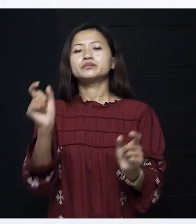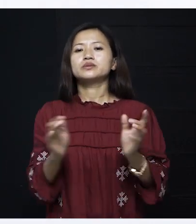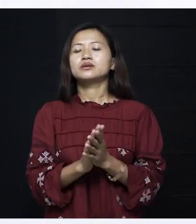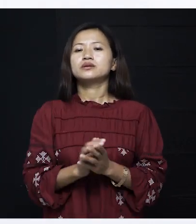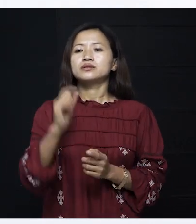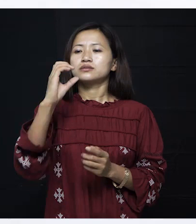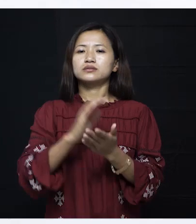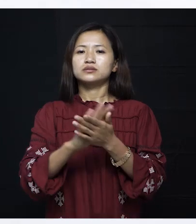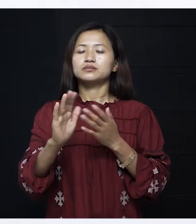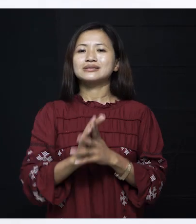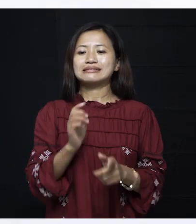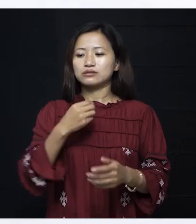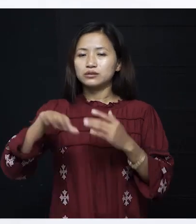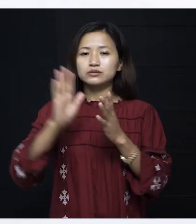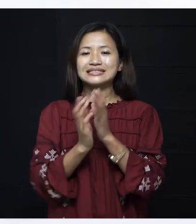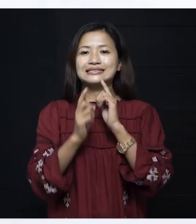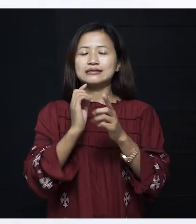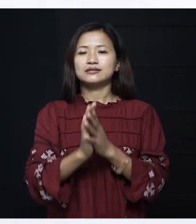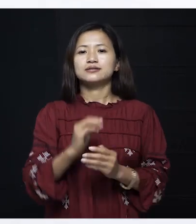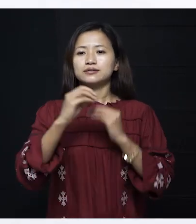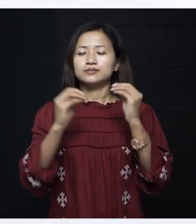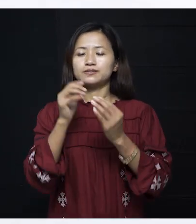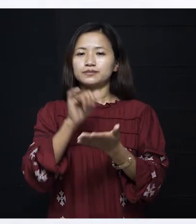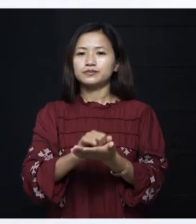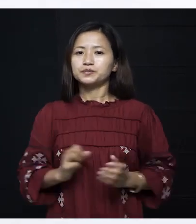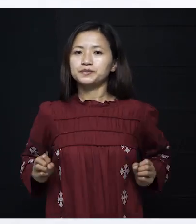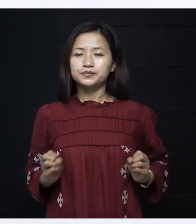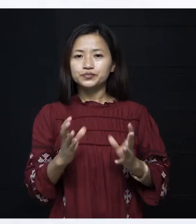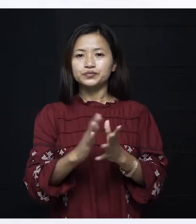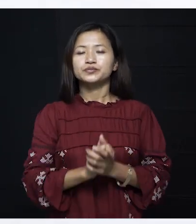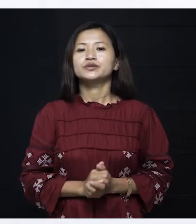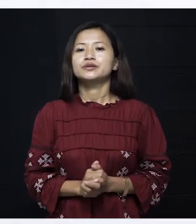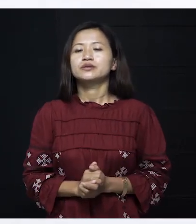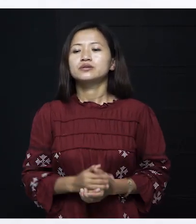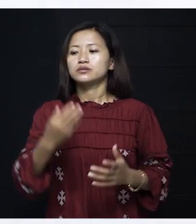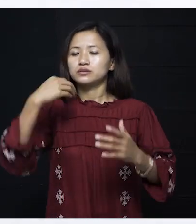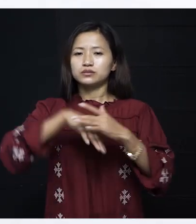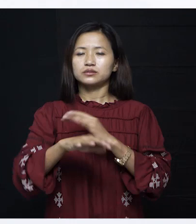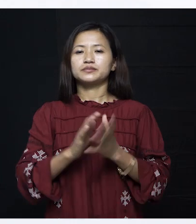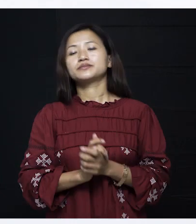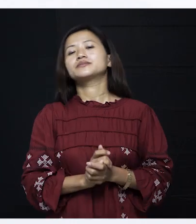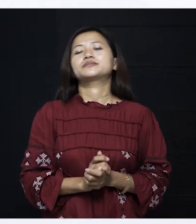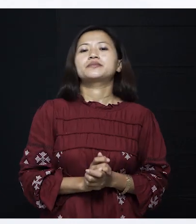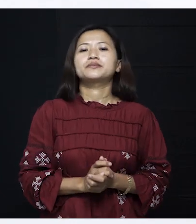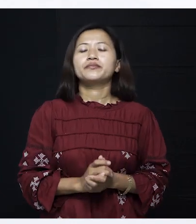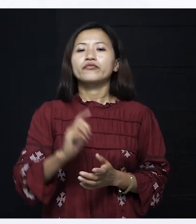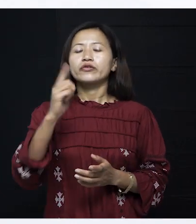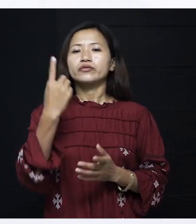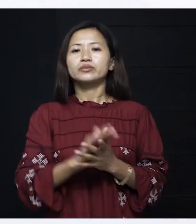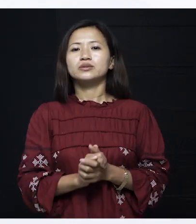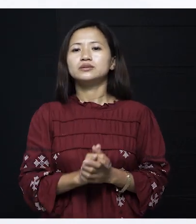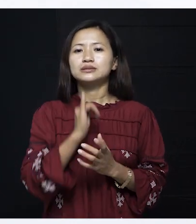chapter, we are going to discuss about that. Okay, so if you are ready, let's go into it. Okay, so the first